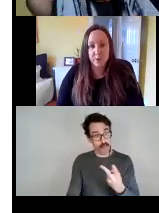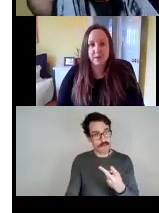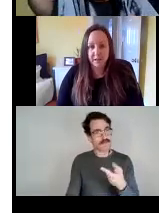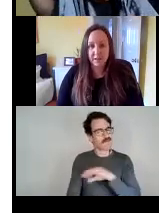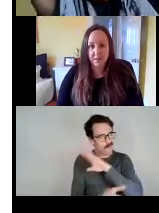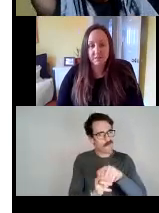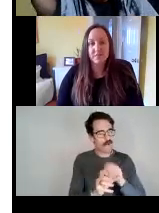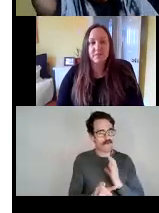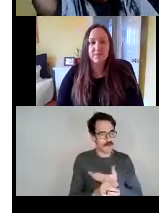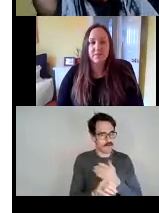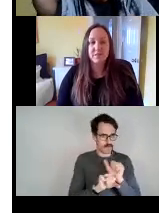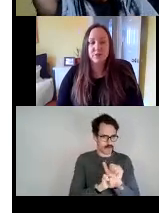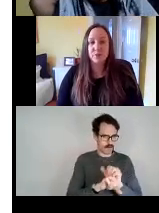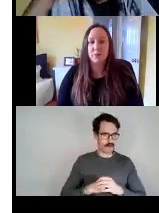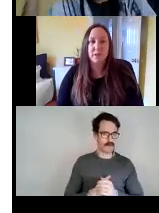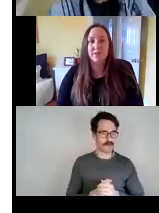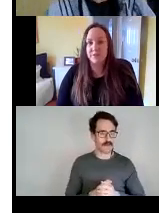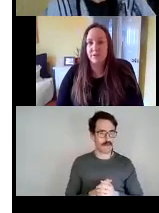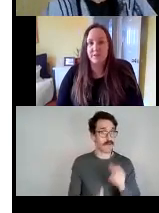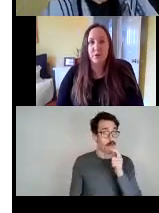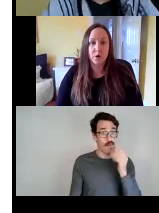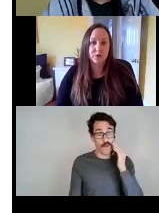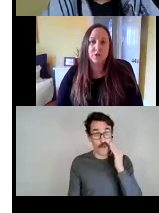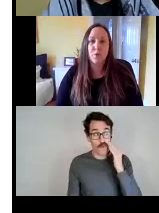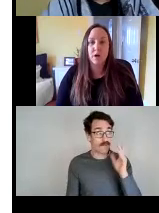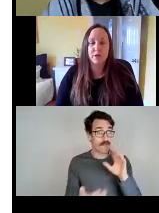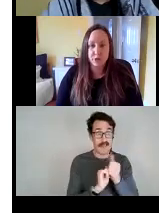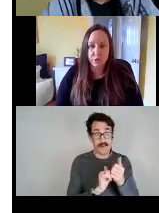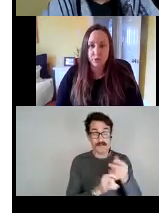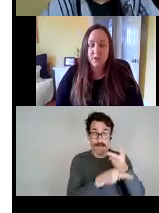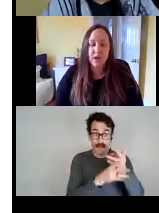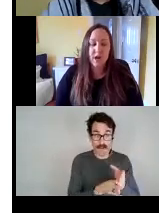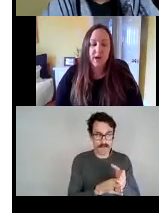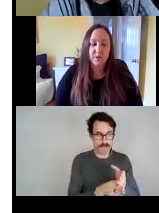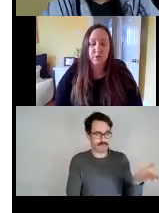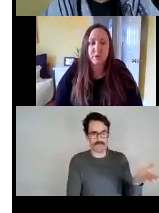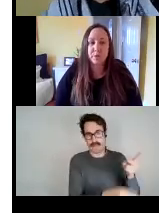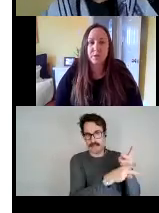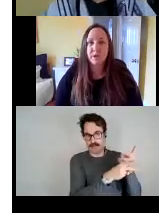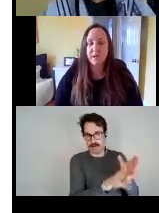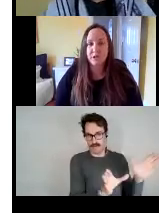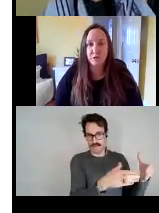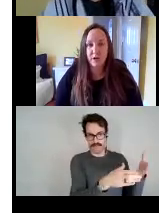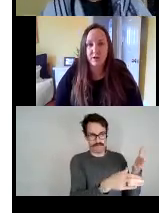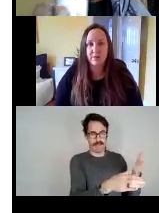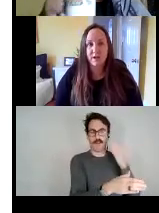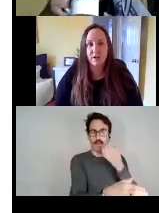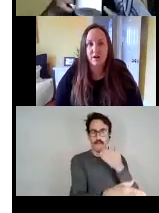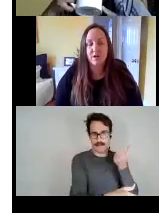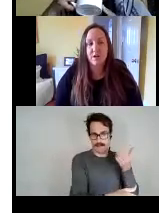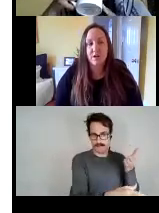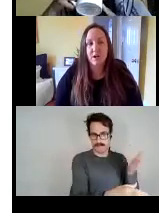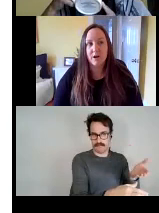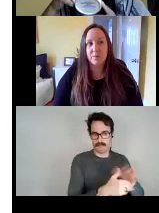caregivers know what it's like to live in their world, to walk in their shoes. And so we really want to integrate